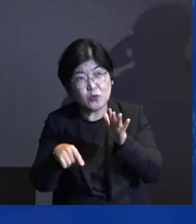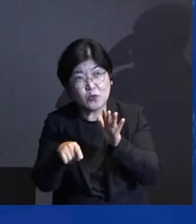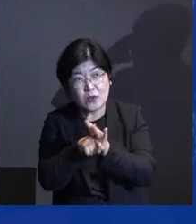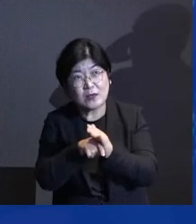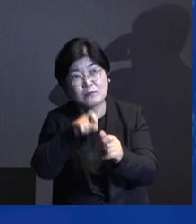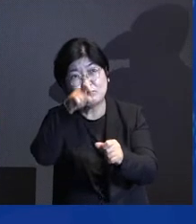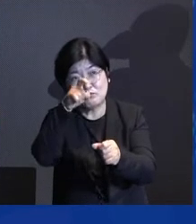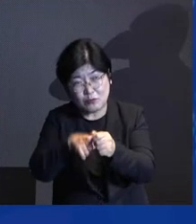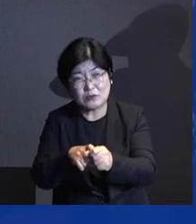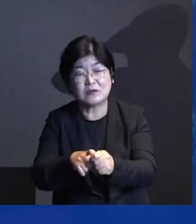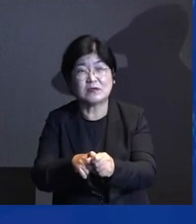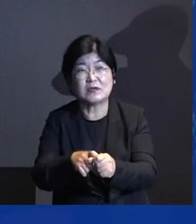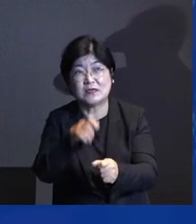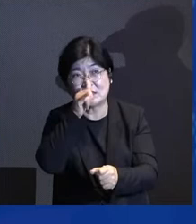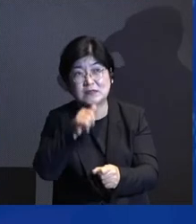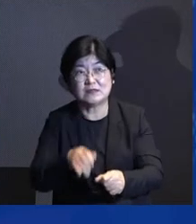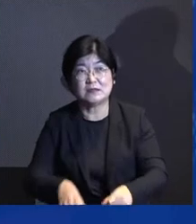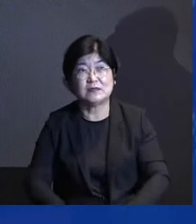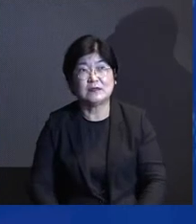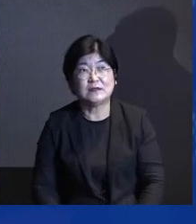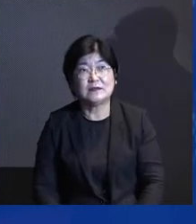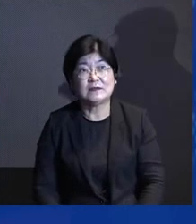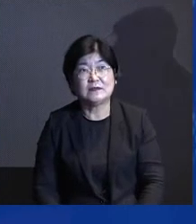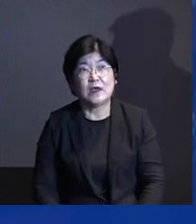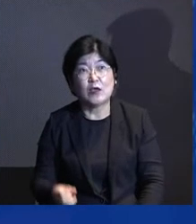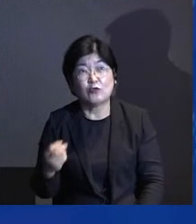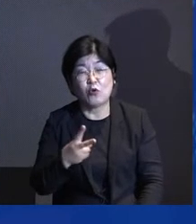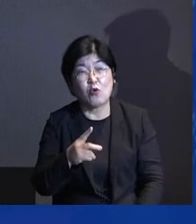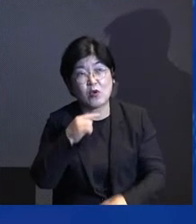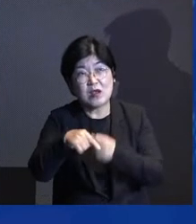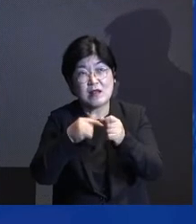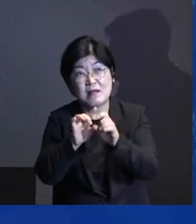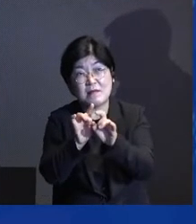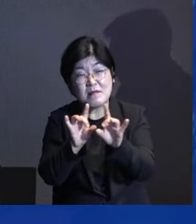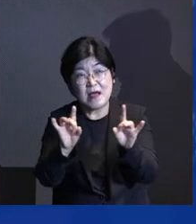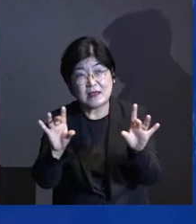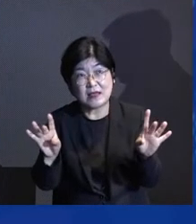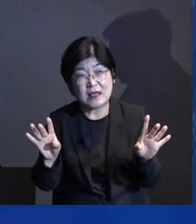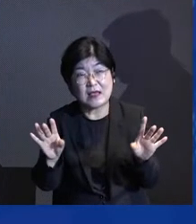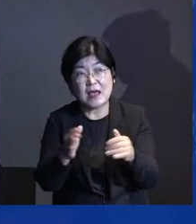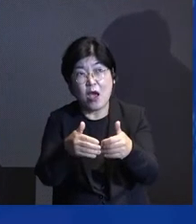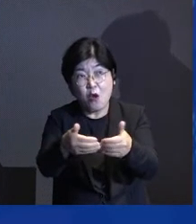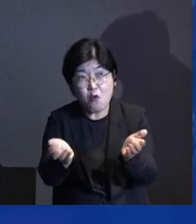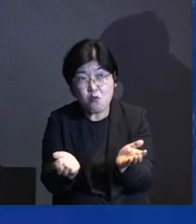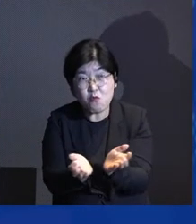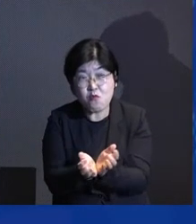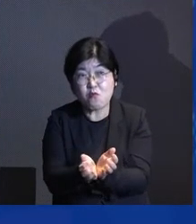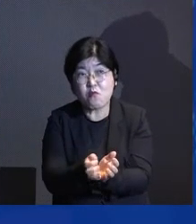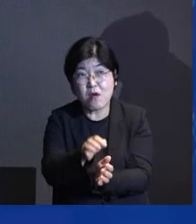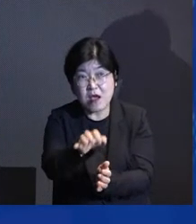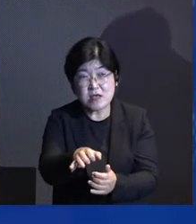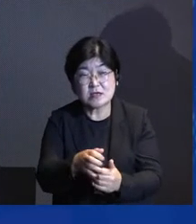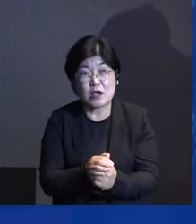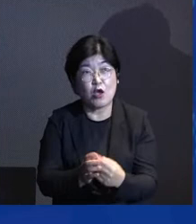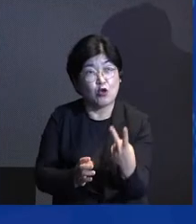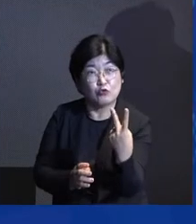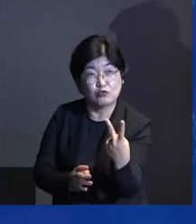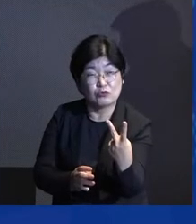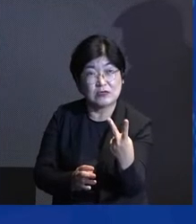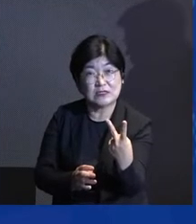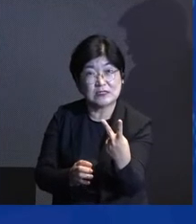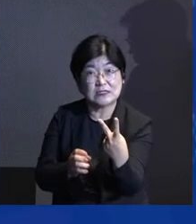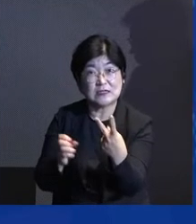members. For each year, the club is designed to organize at least two dialogues between